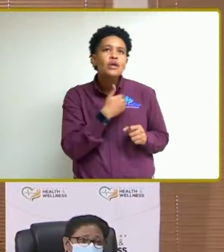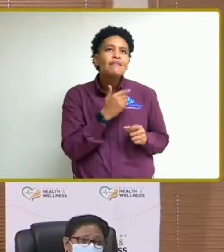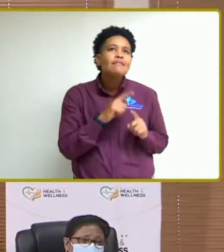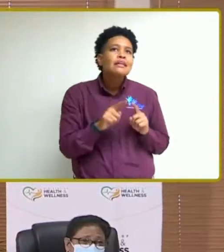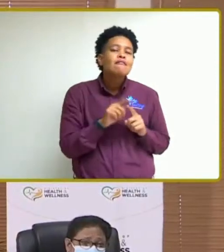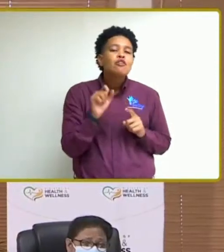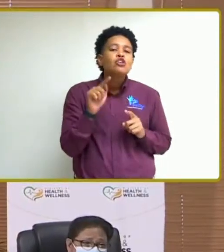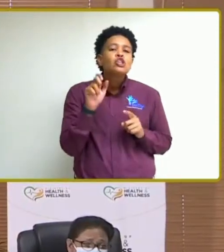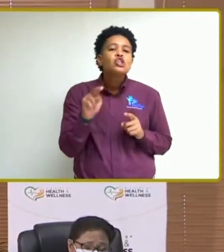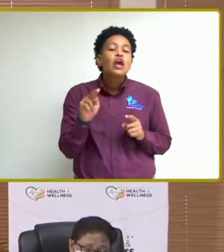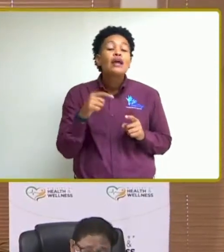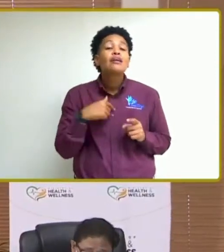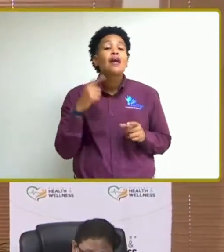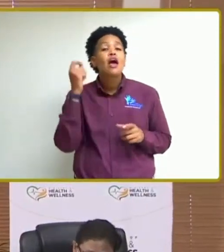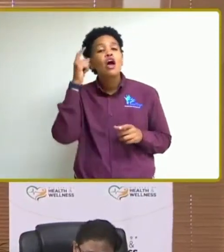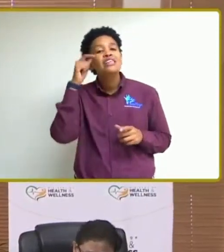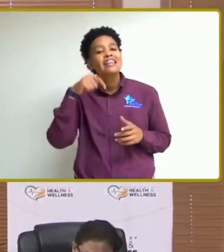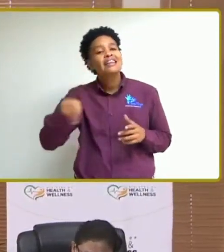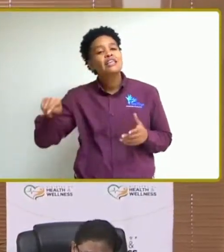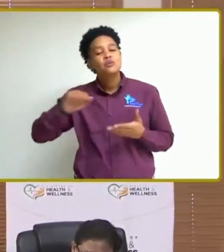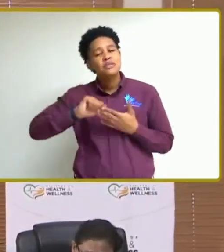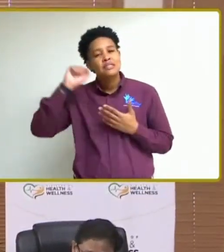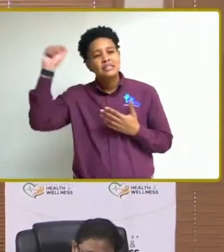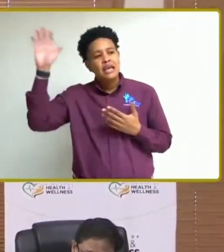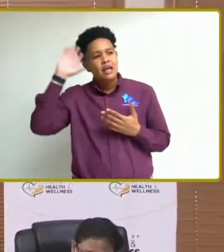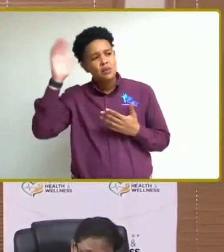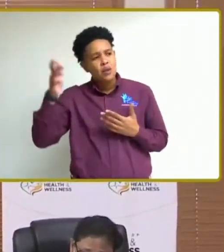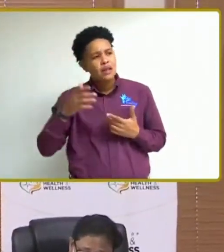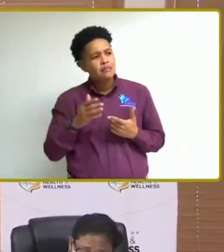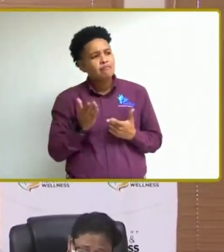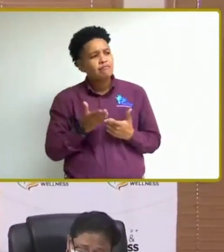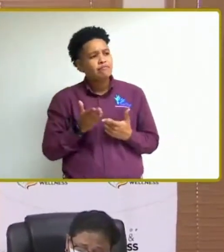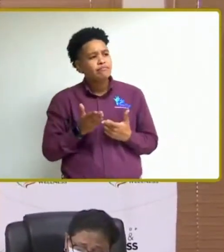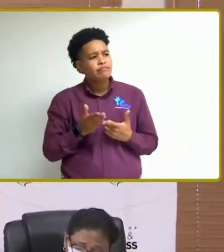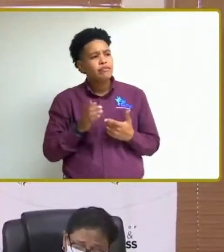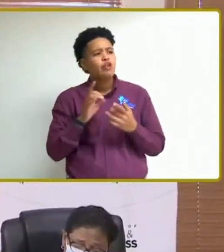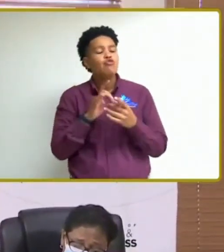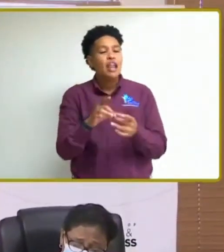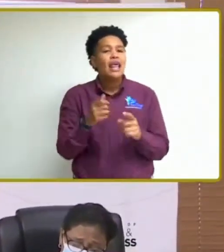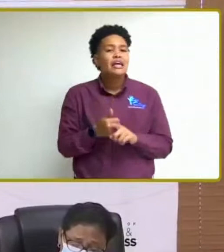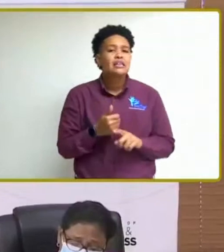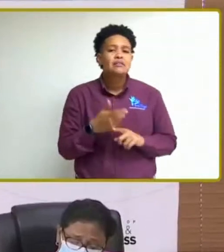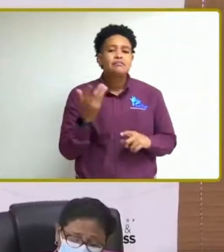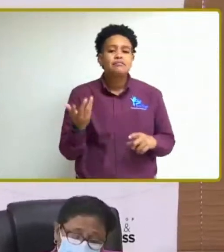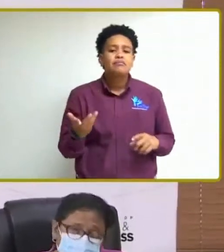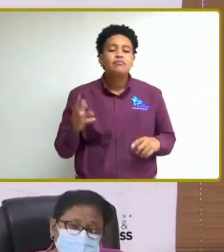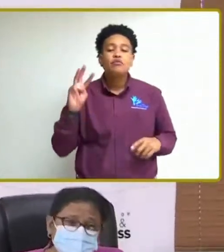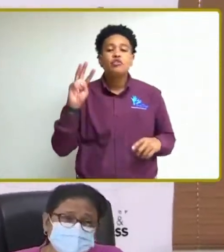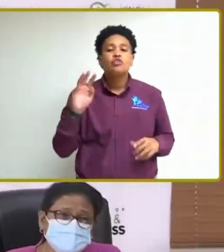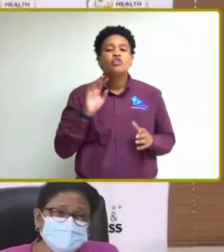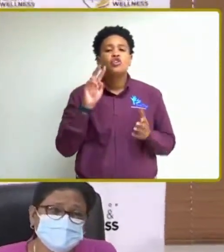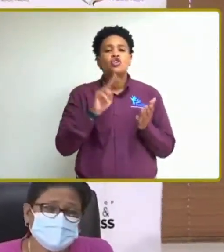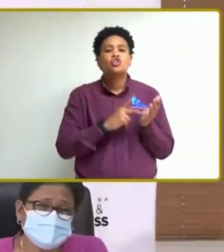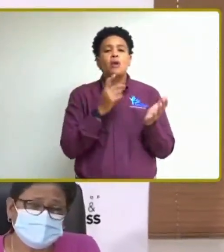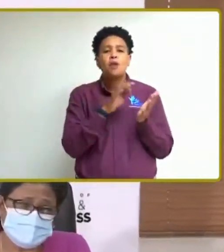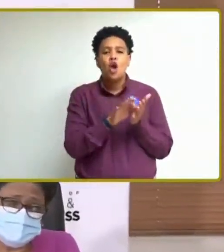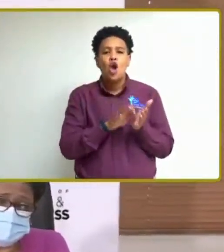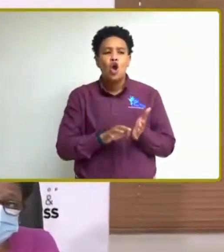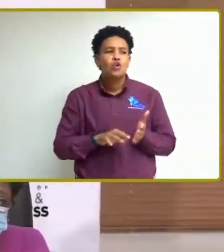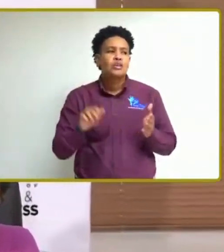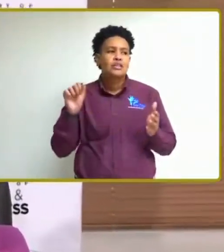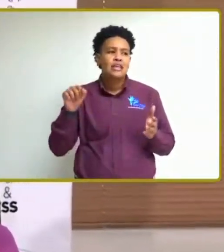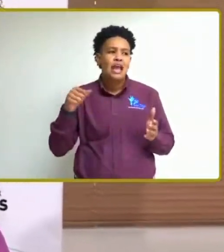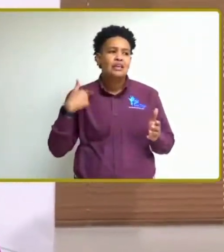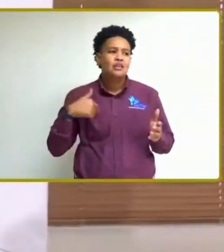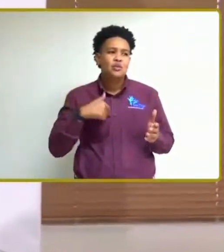samples are to go off this week. In terms of the double counting, yes,